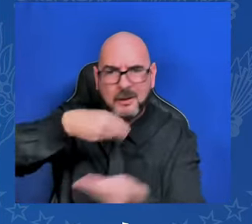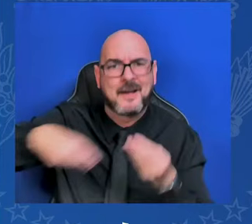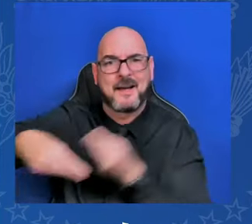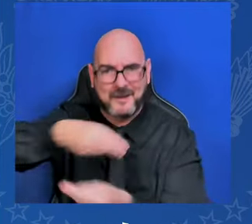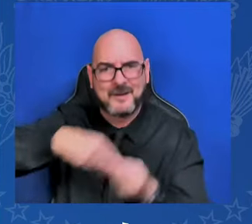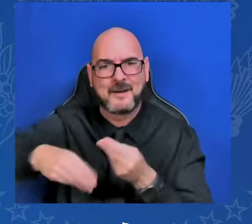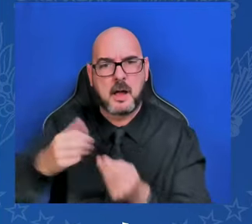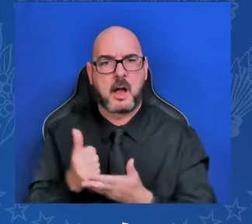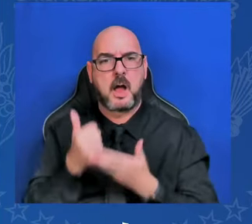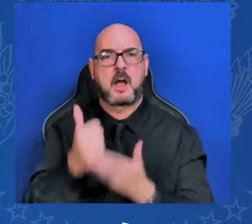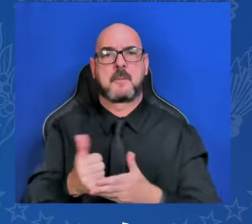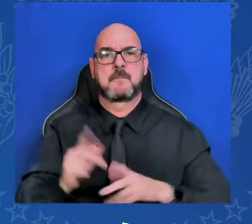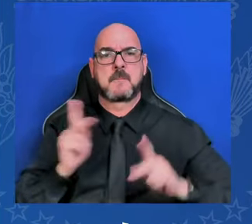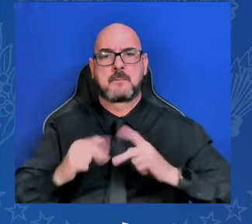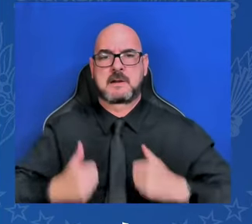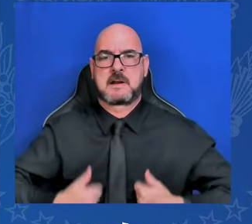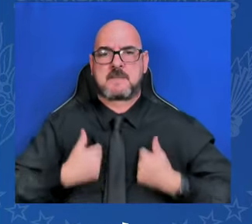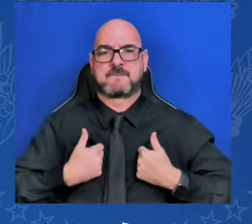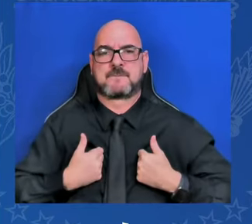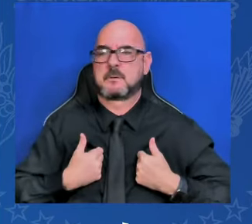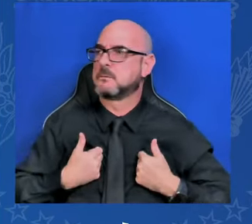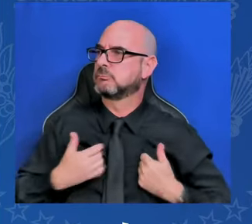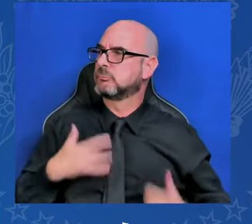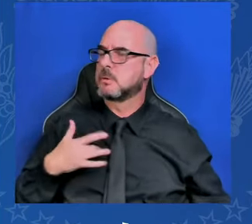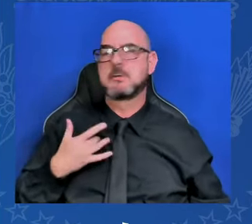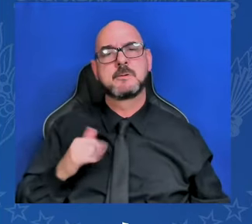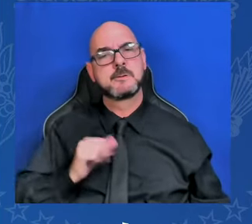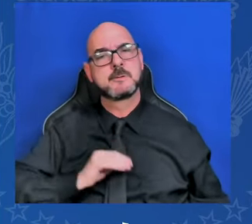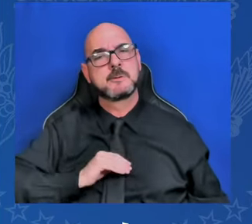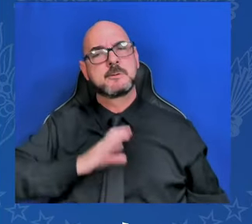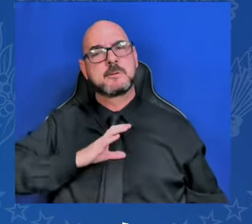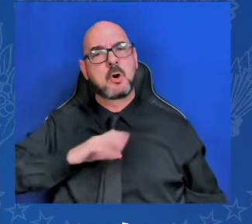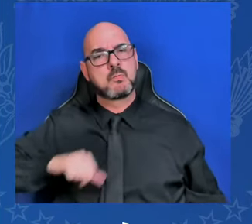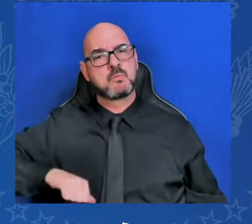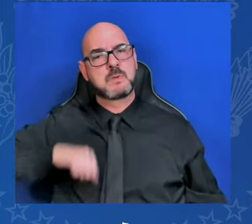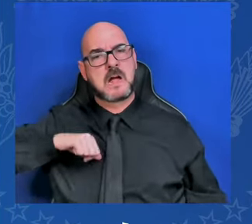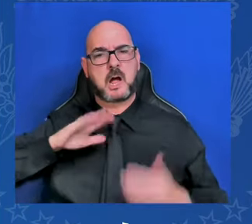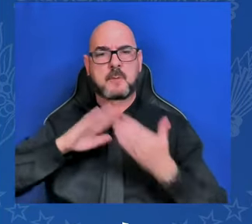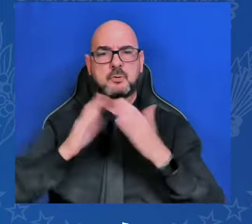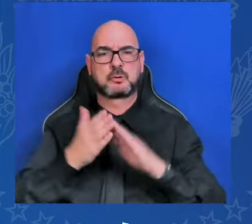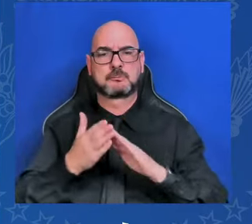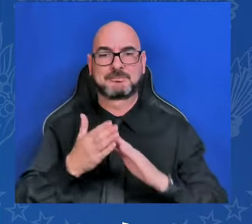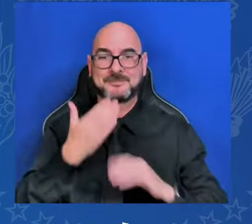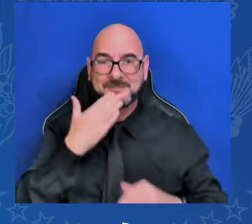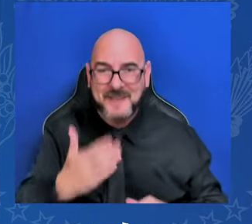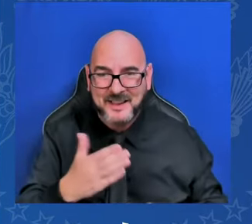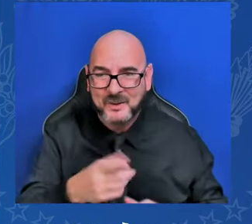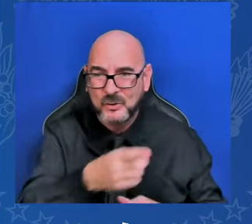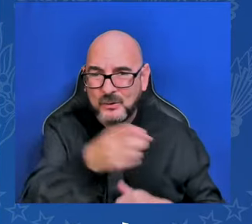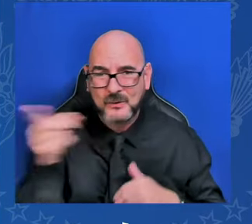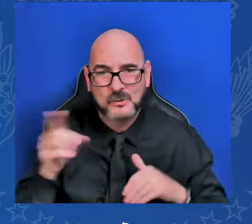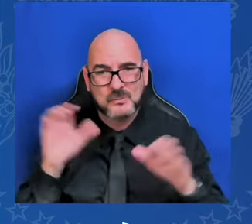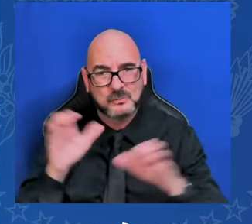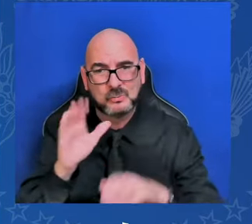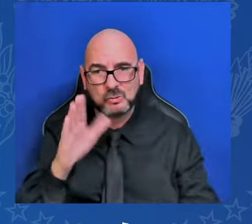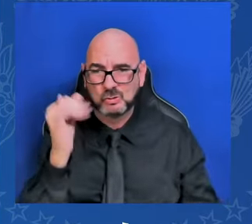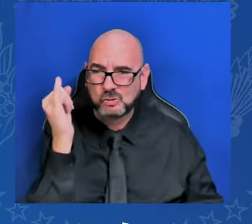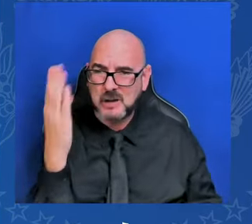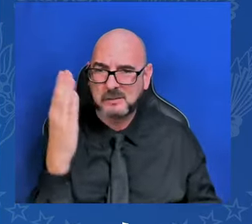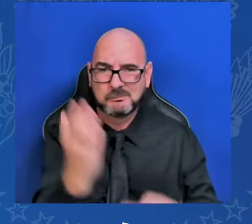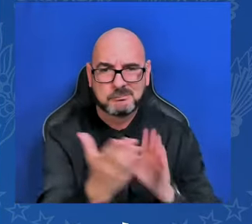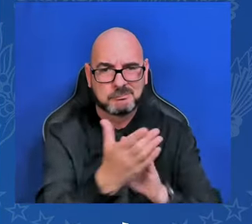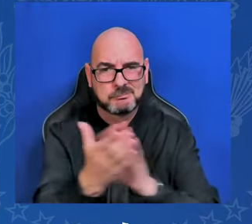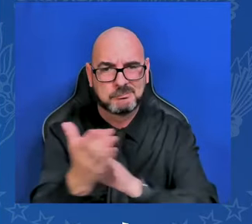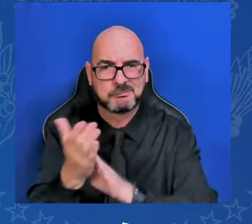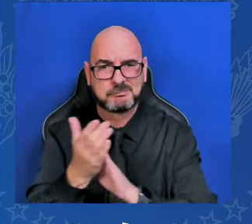so I want to thank you for doing the job you were elected to do. It matters to the American people, and we're in a position to win in 2024, I